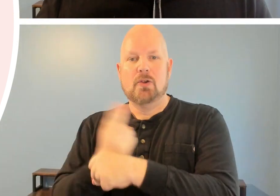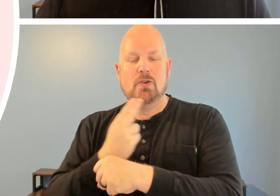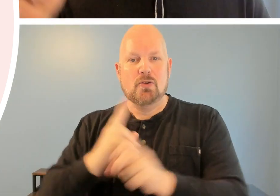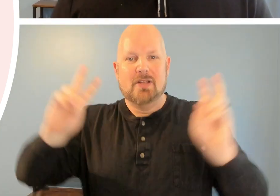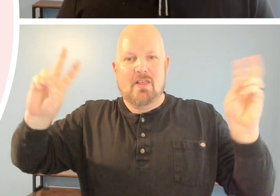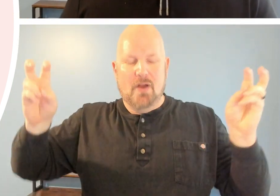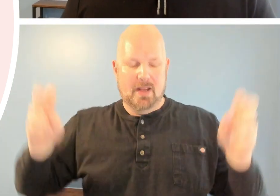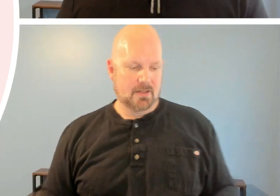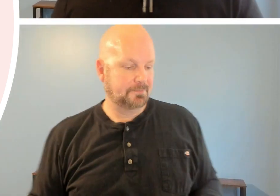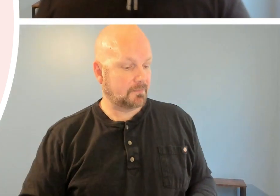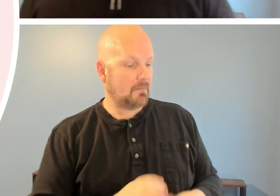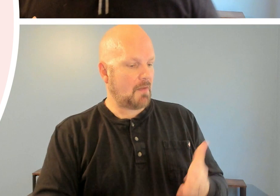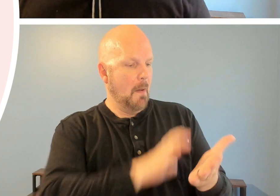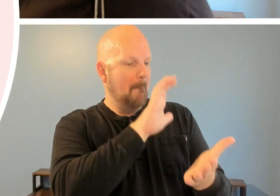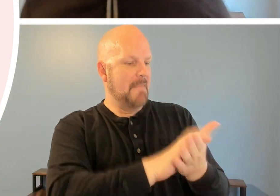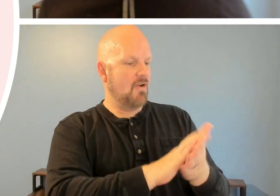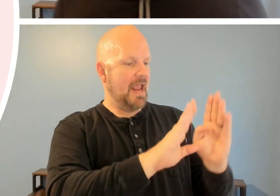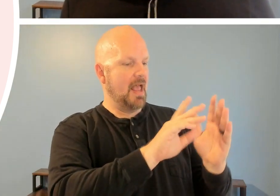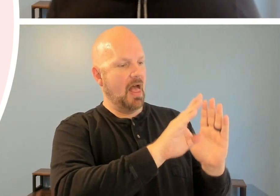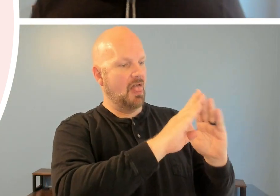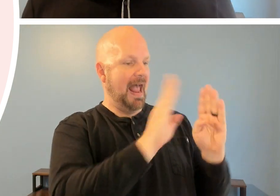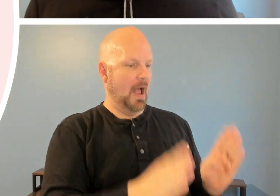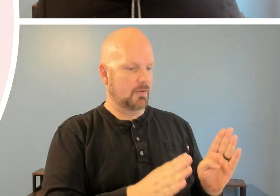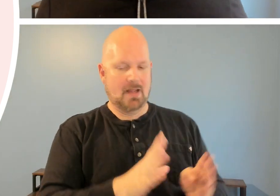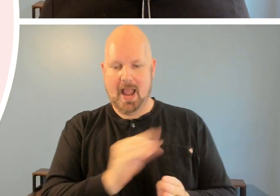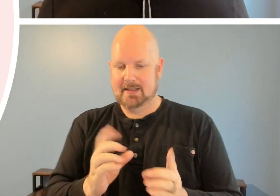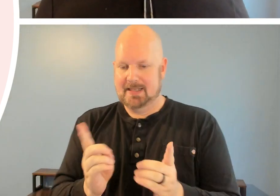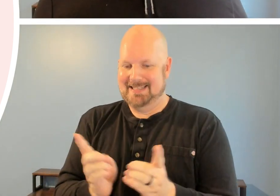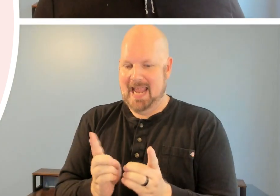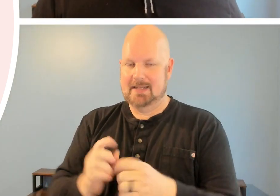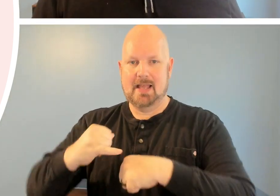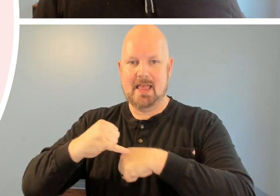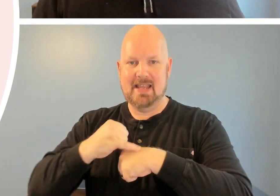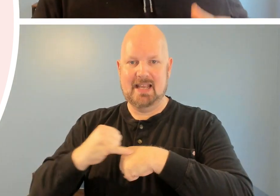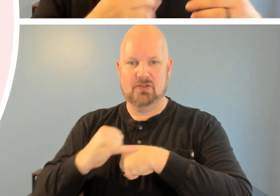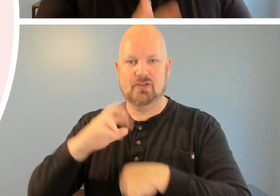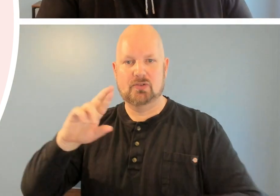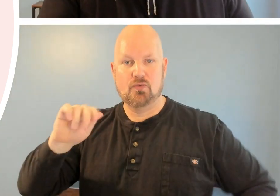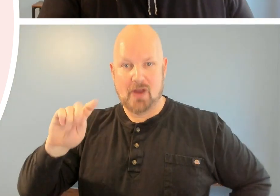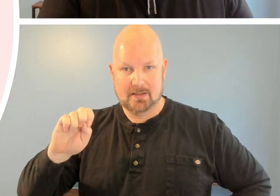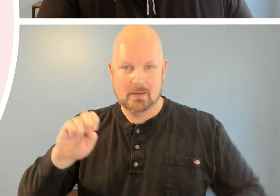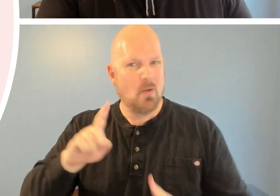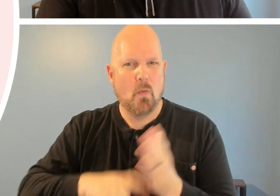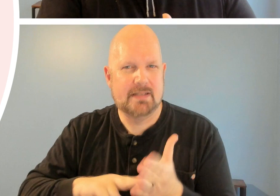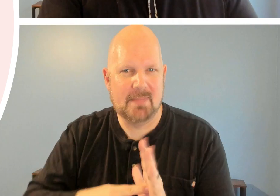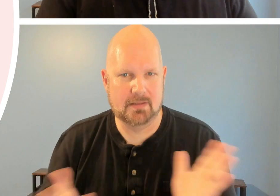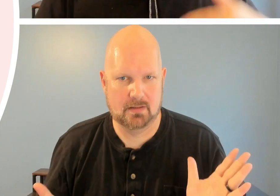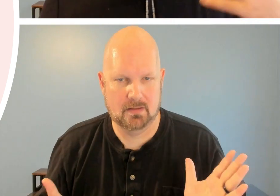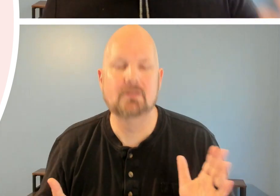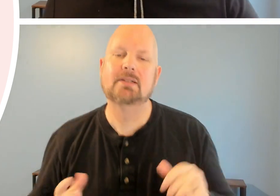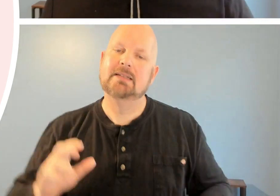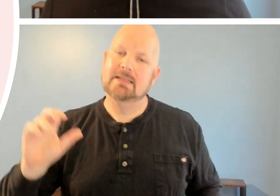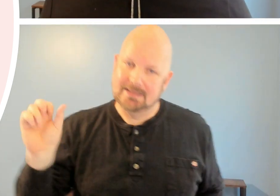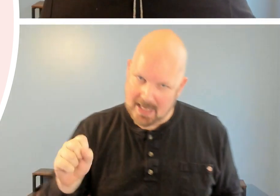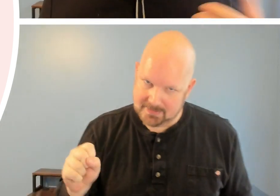date the interest rate. What that basically means is, even though you're going to make this offer